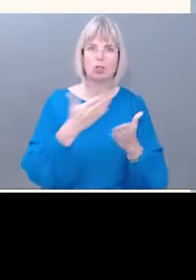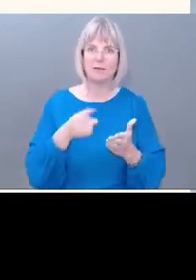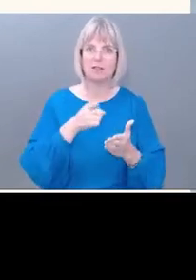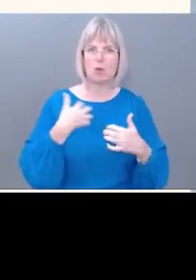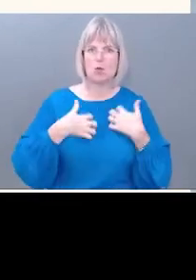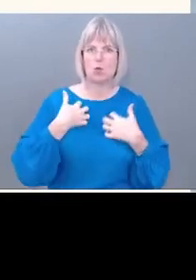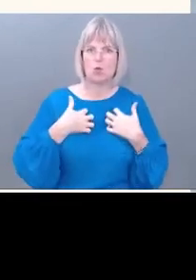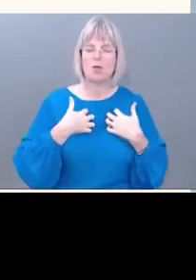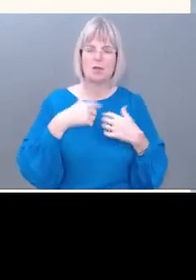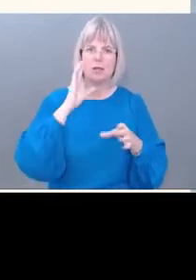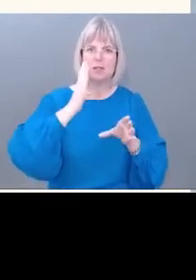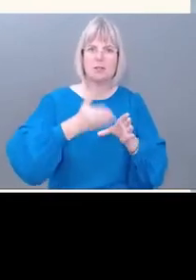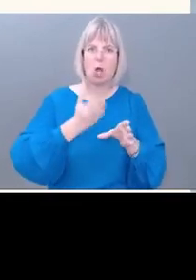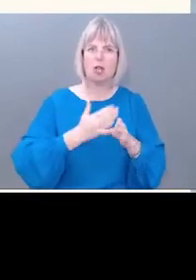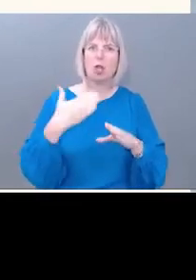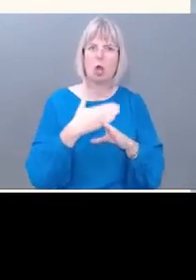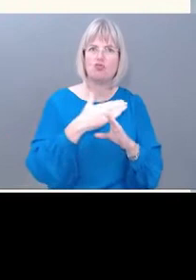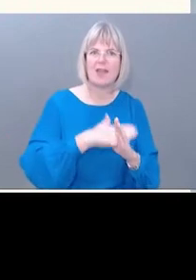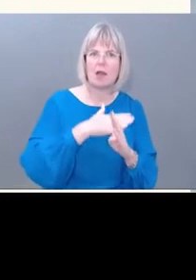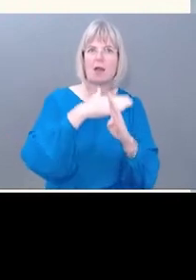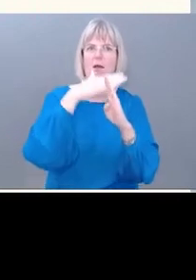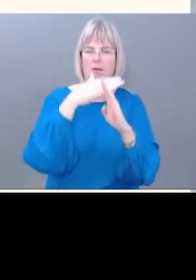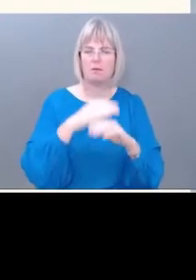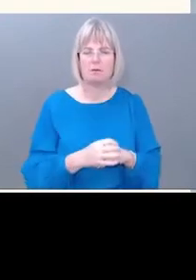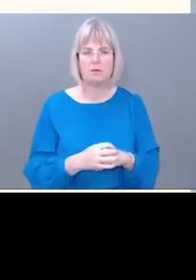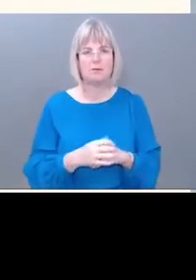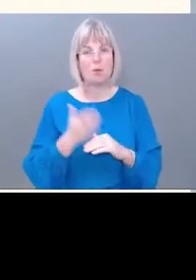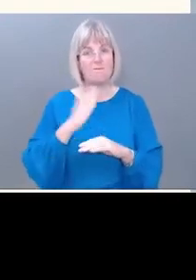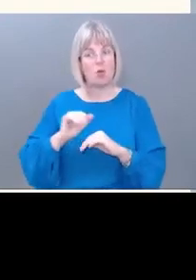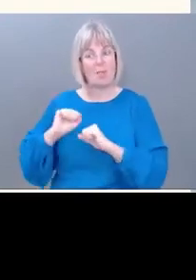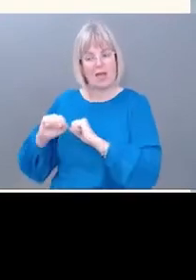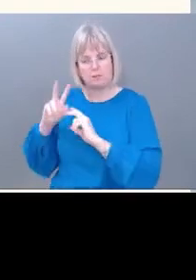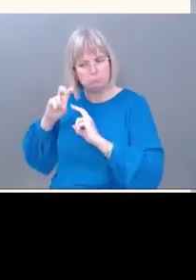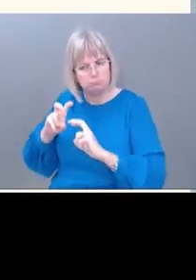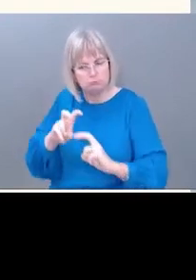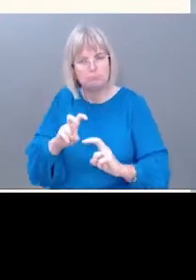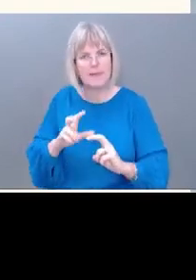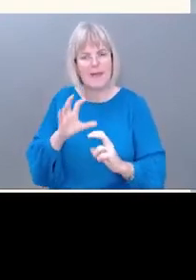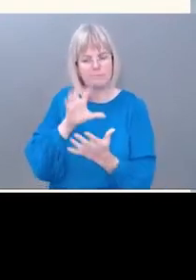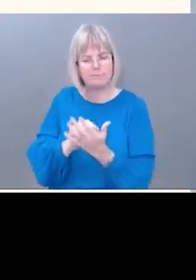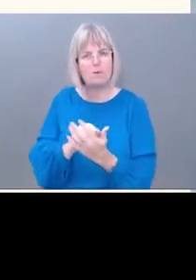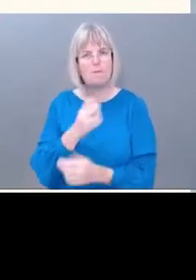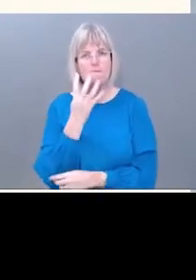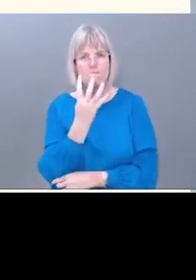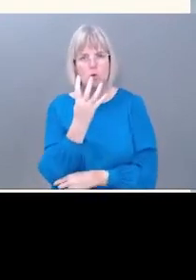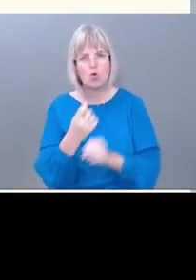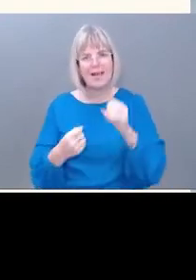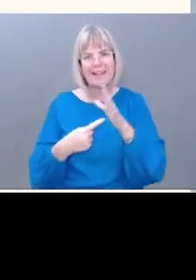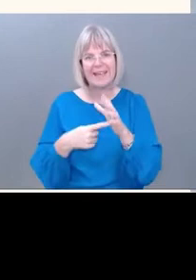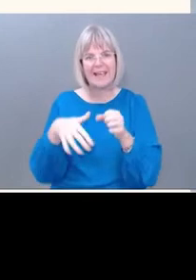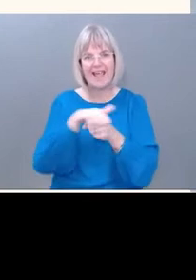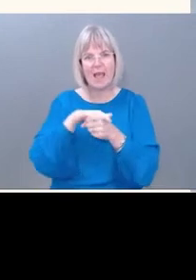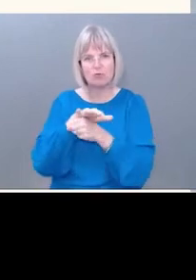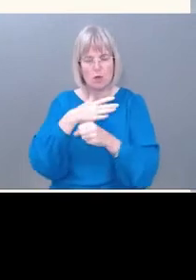from that research, we really identified 4 key areas we wanted to work on. The first was